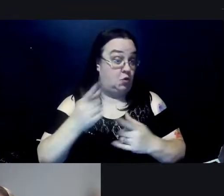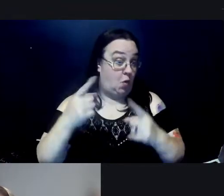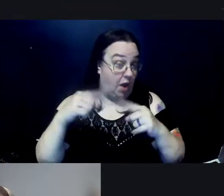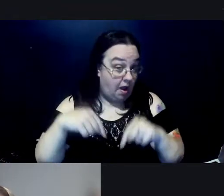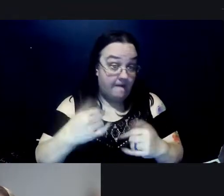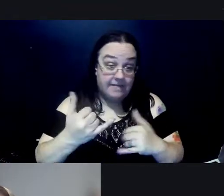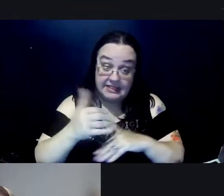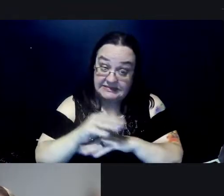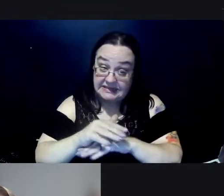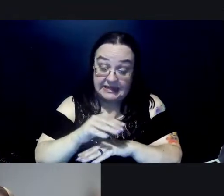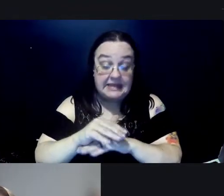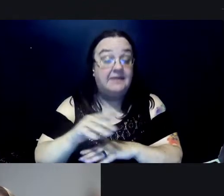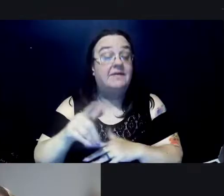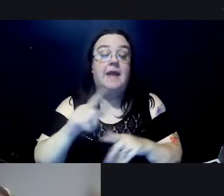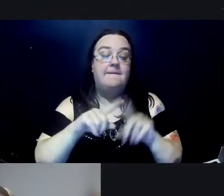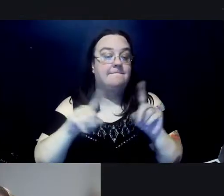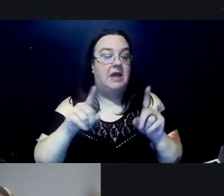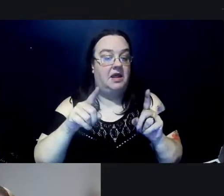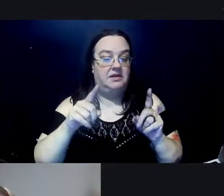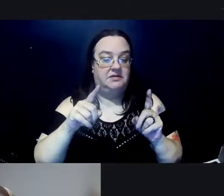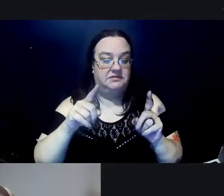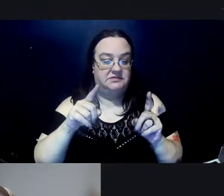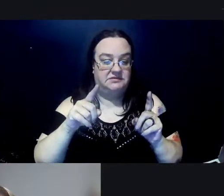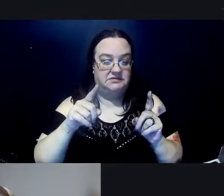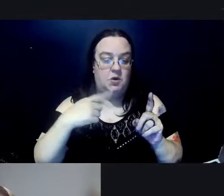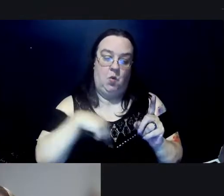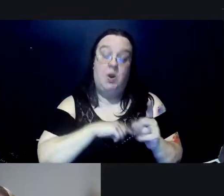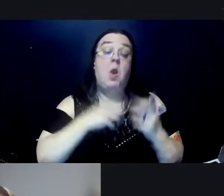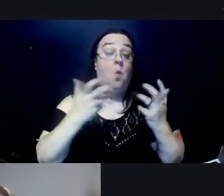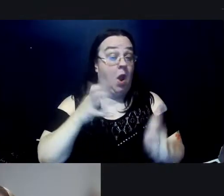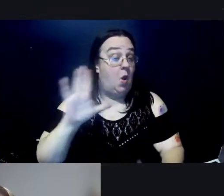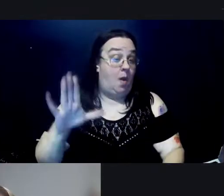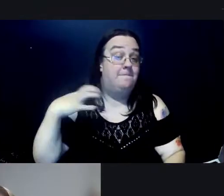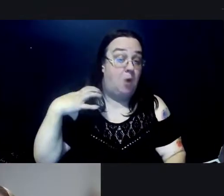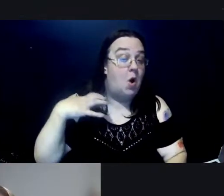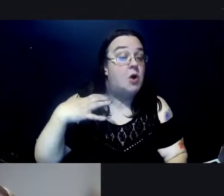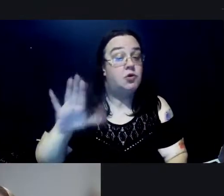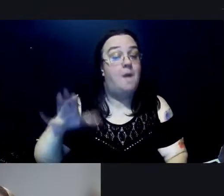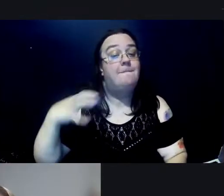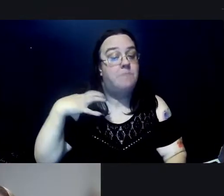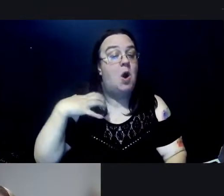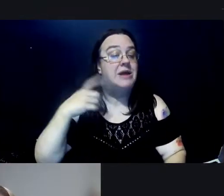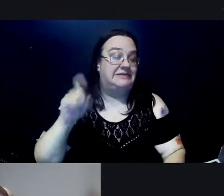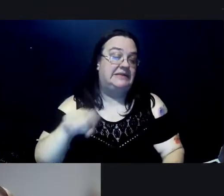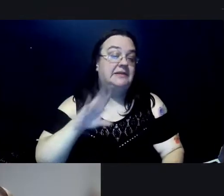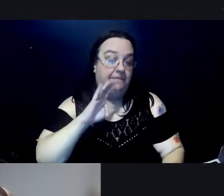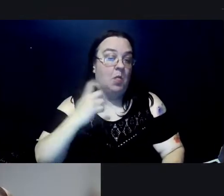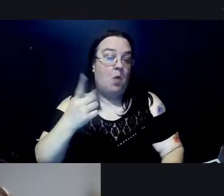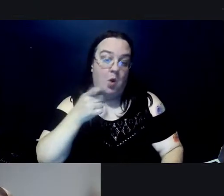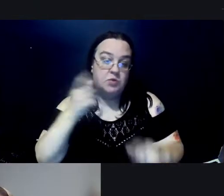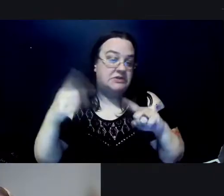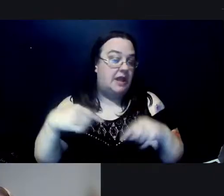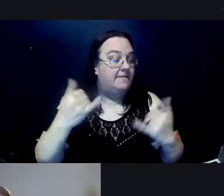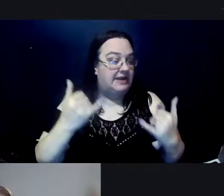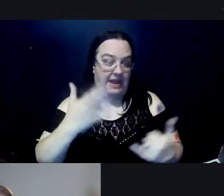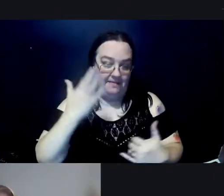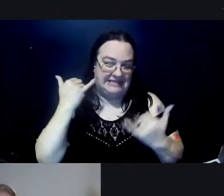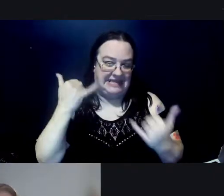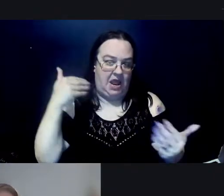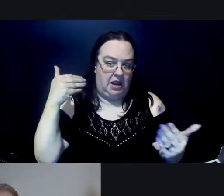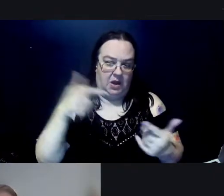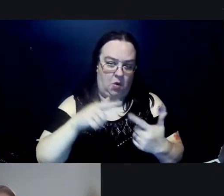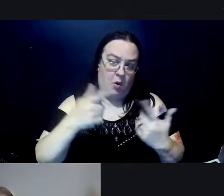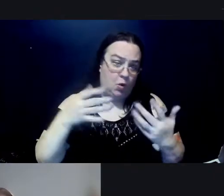evening, but we want your boss. Your boss needs to be the one that comes down, because we're getting to a critical point